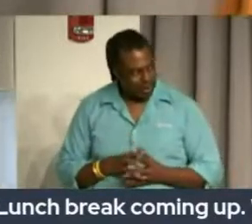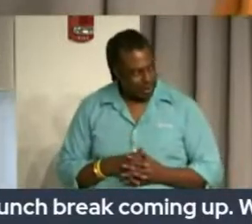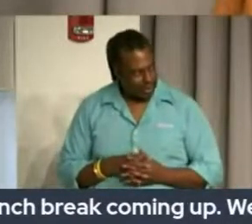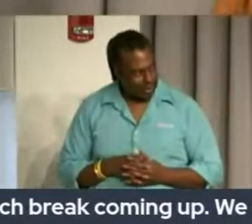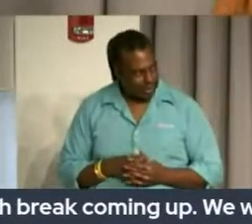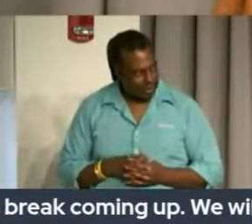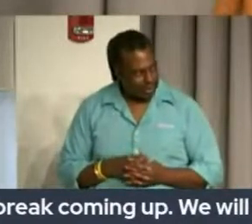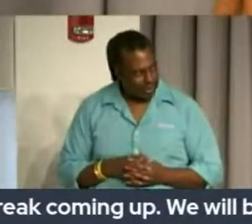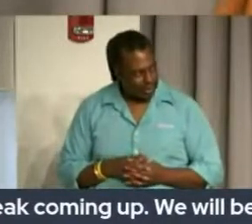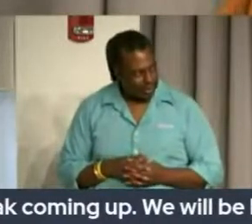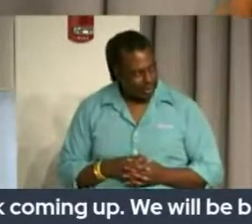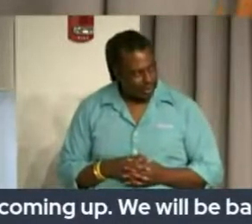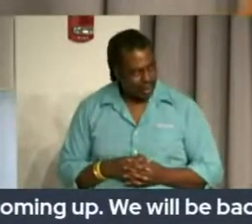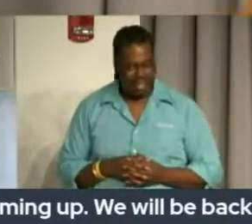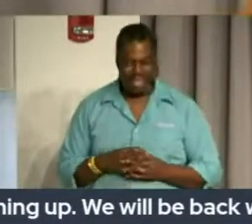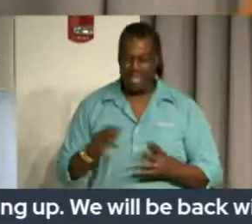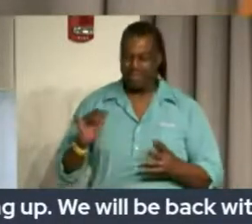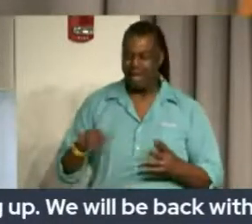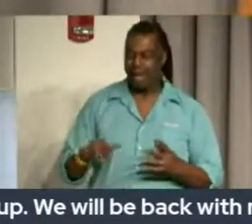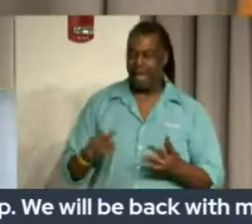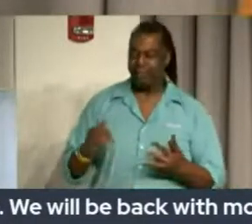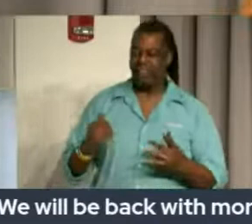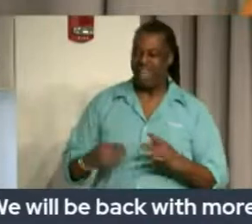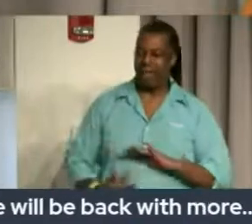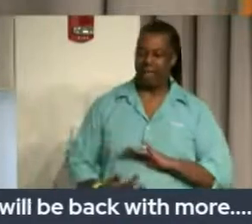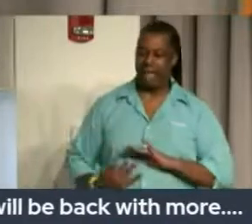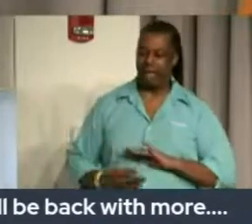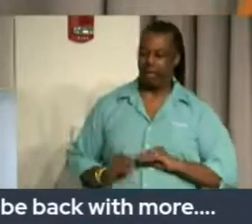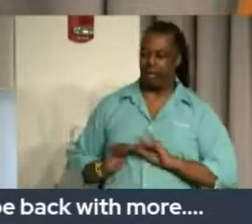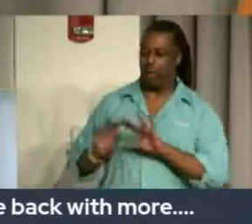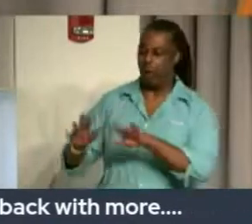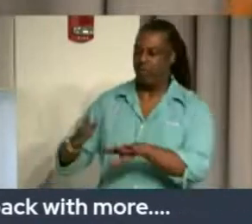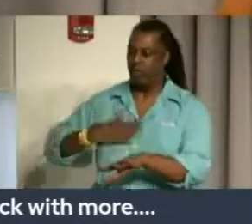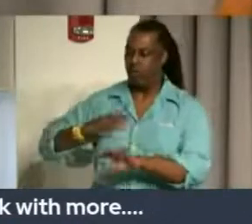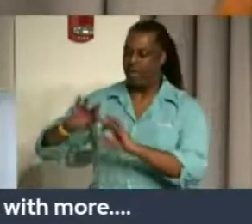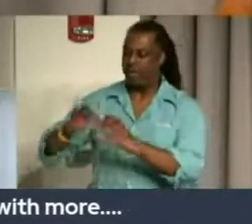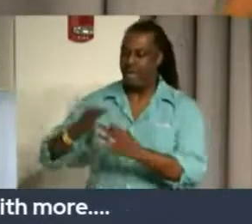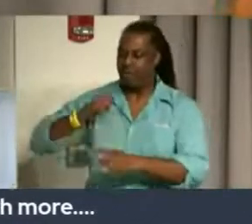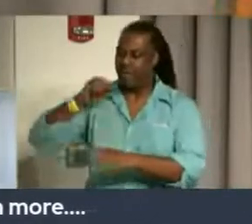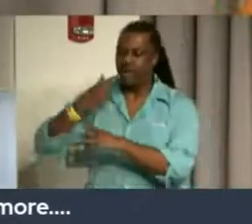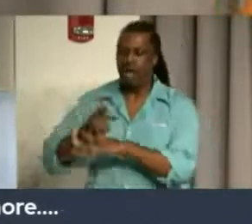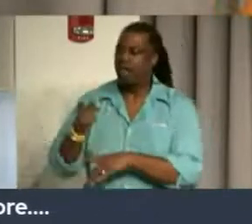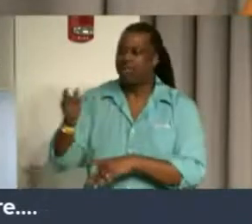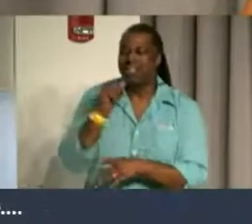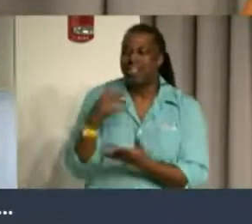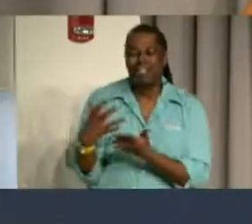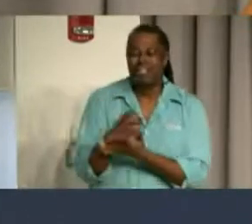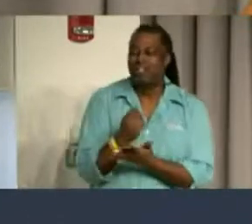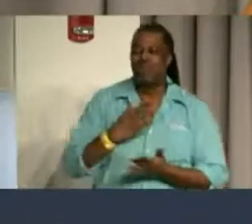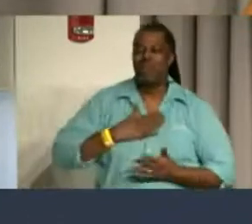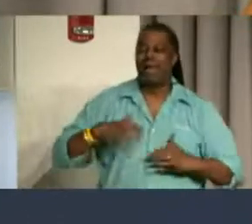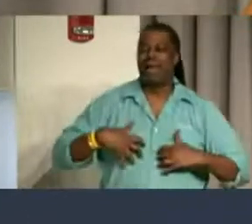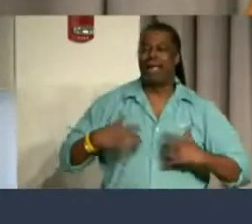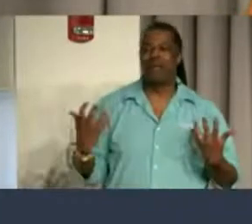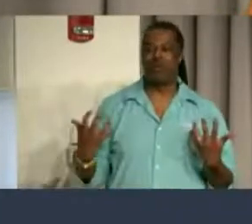it overflowed onto my family, my daughter. She doesn't deserve any anger from me.